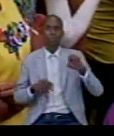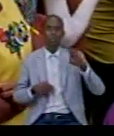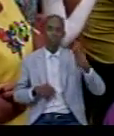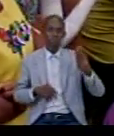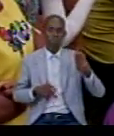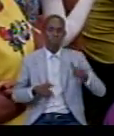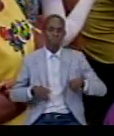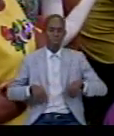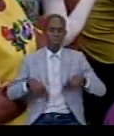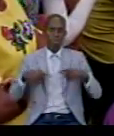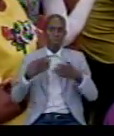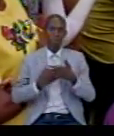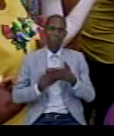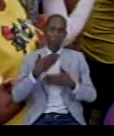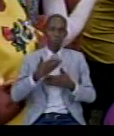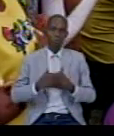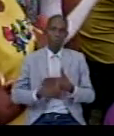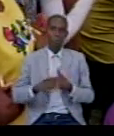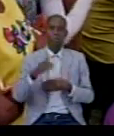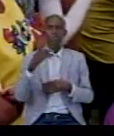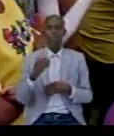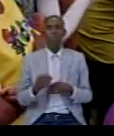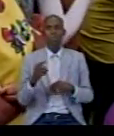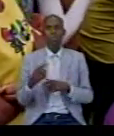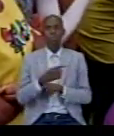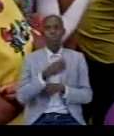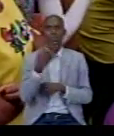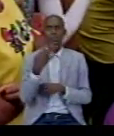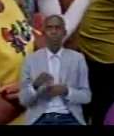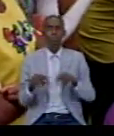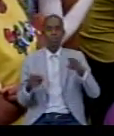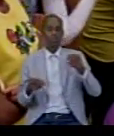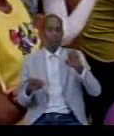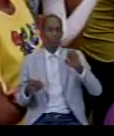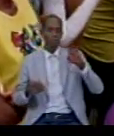lived beyond the days of Nebuchadnezzar.